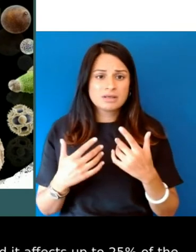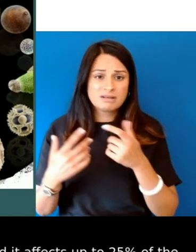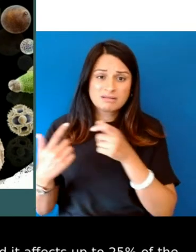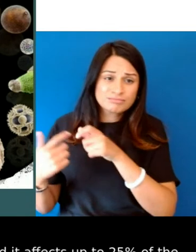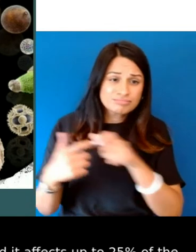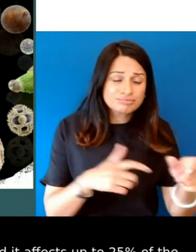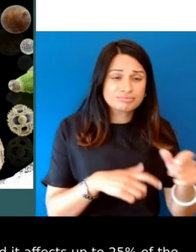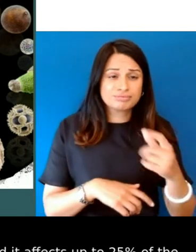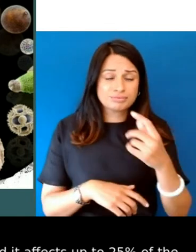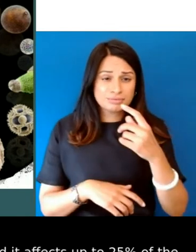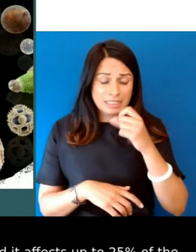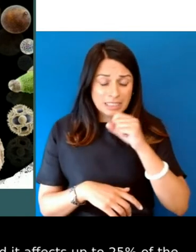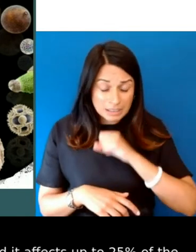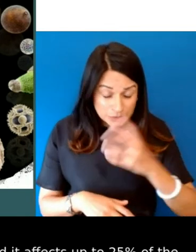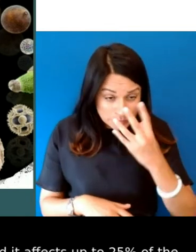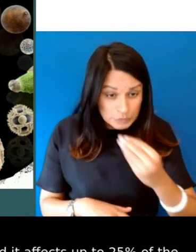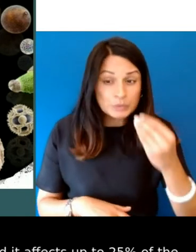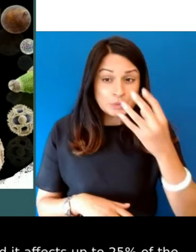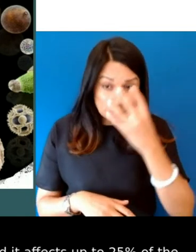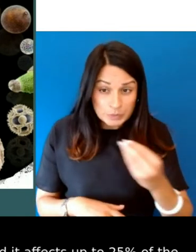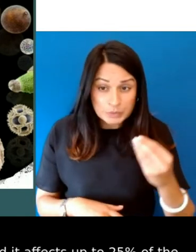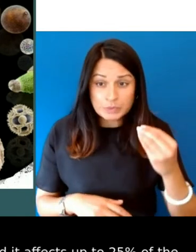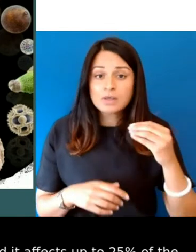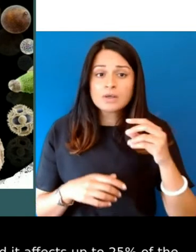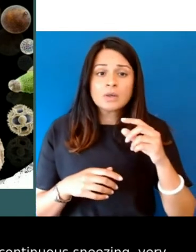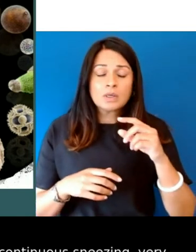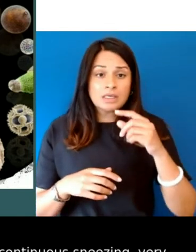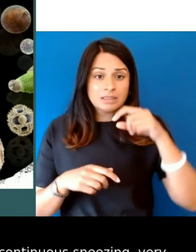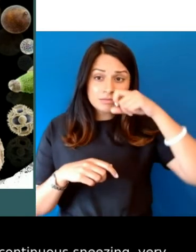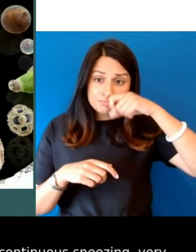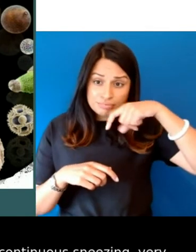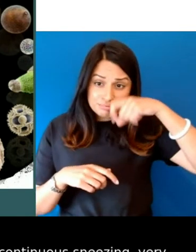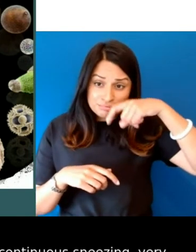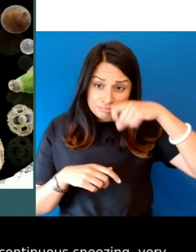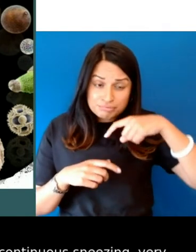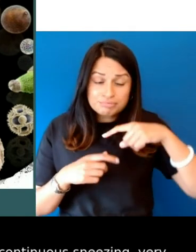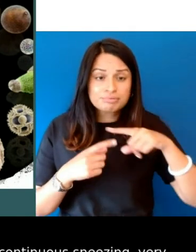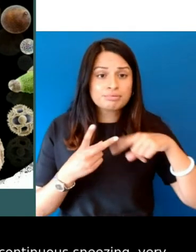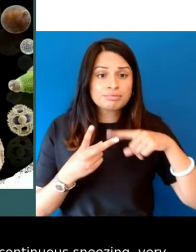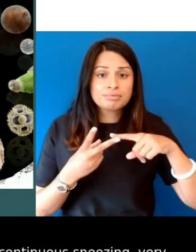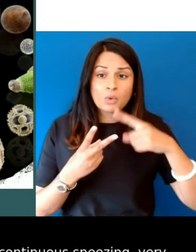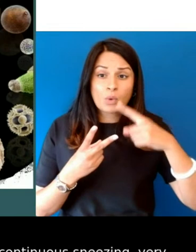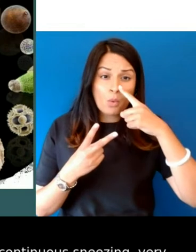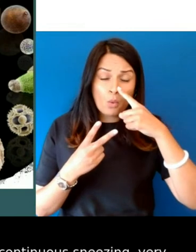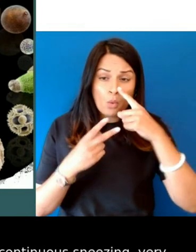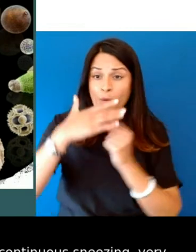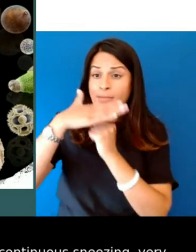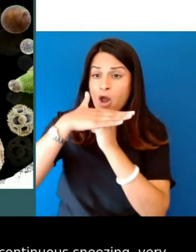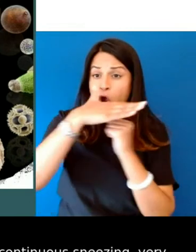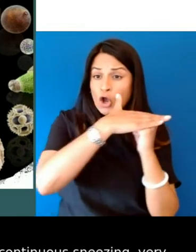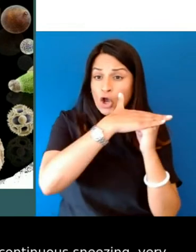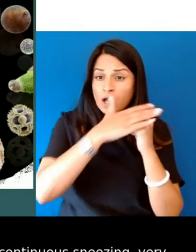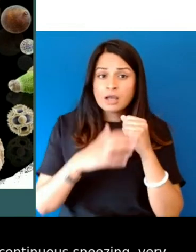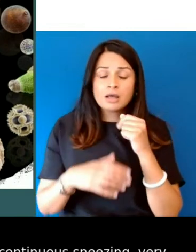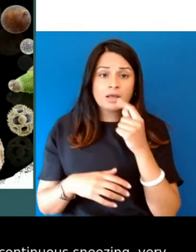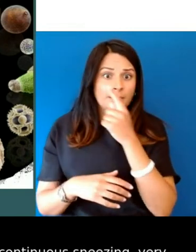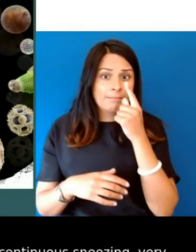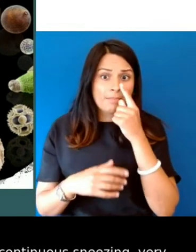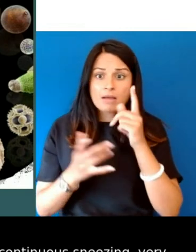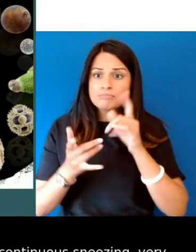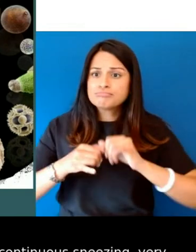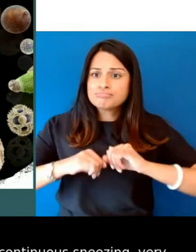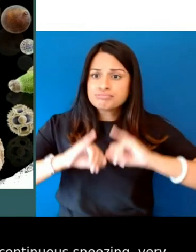um very itchy you can have an artery nasal discharge nasal congestion and the severity of those symptoms